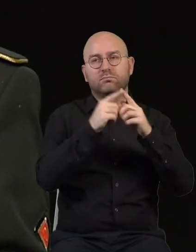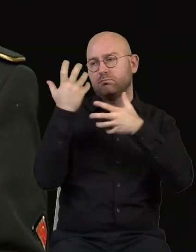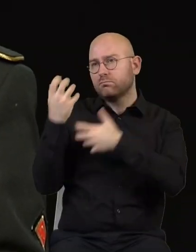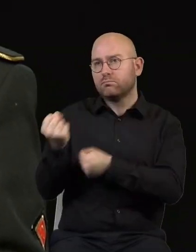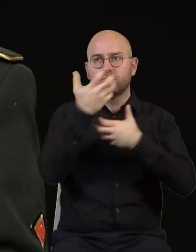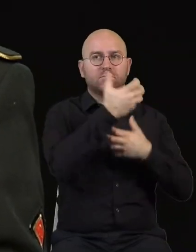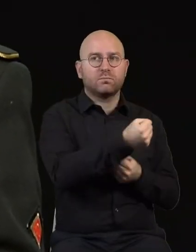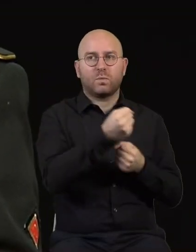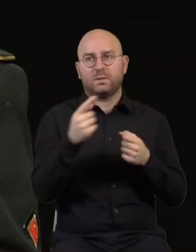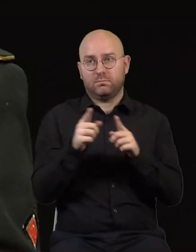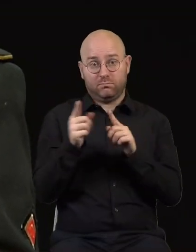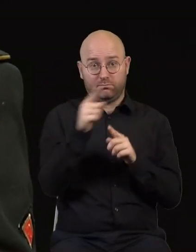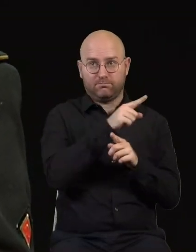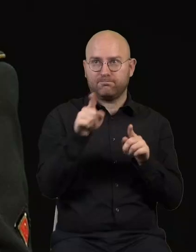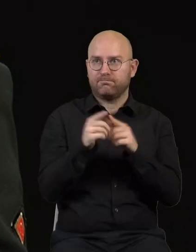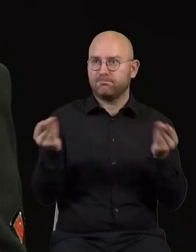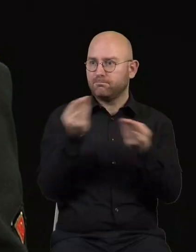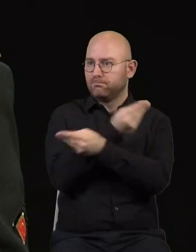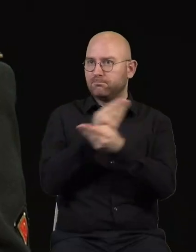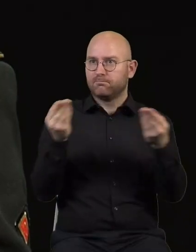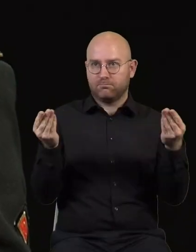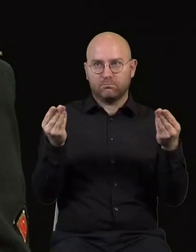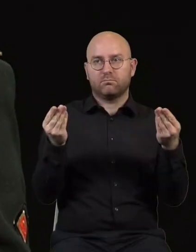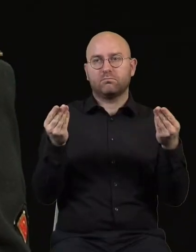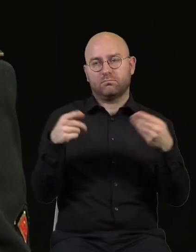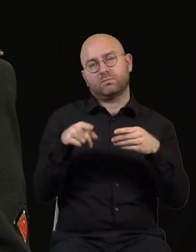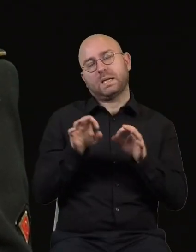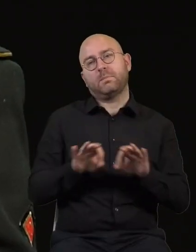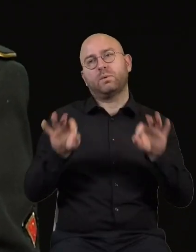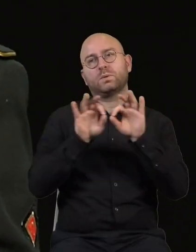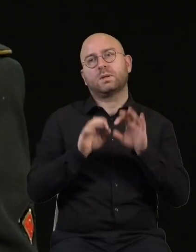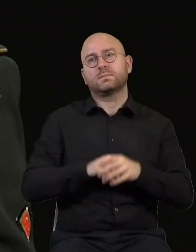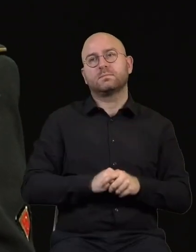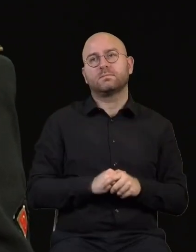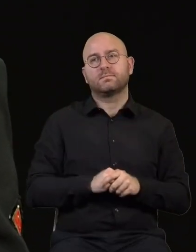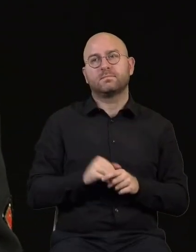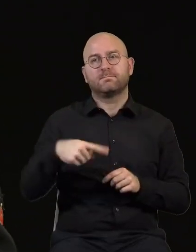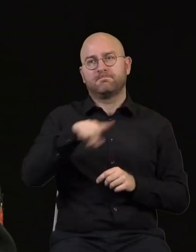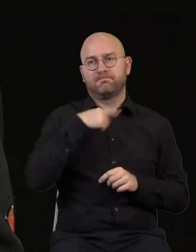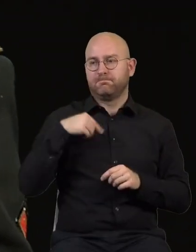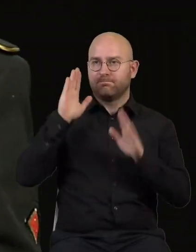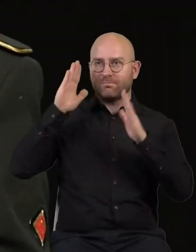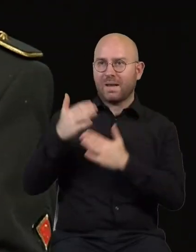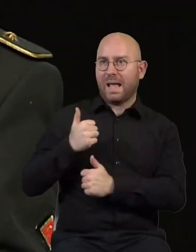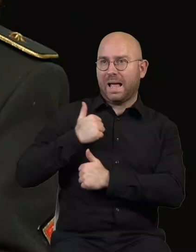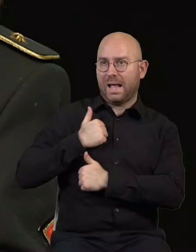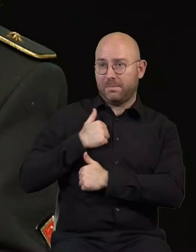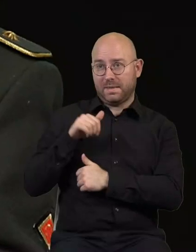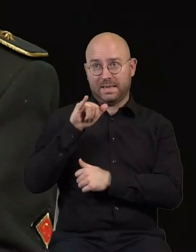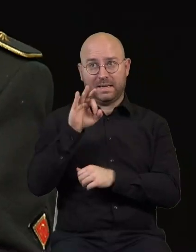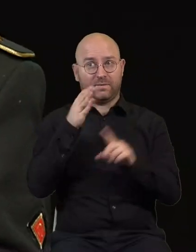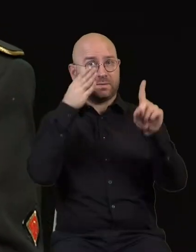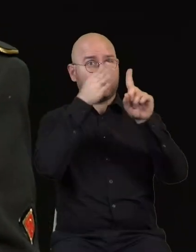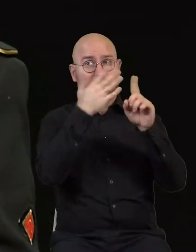means. We all work towards the same goal. We know what the goal is. In the end, it's a safe